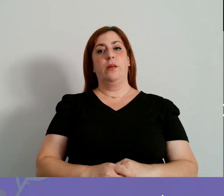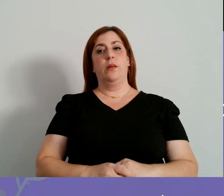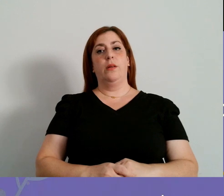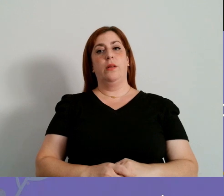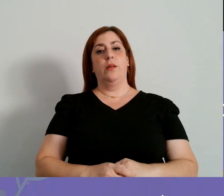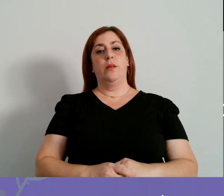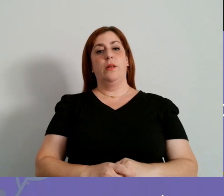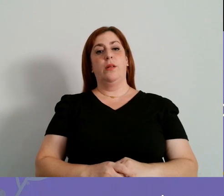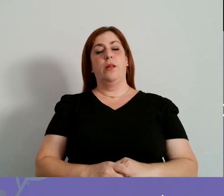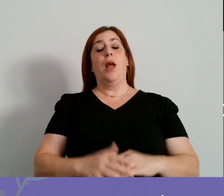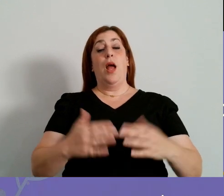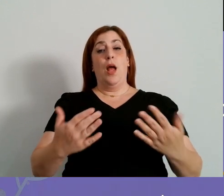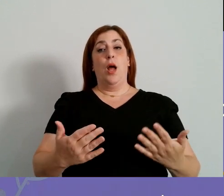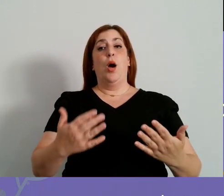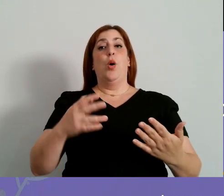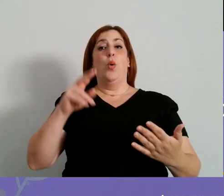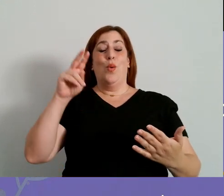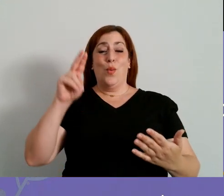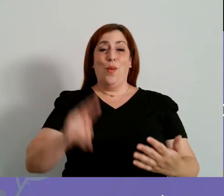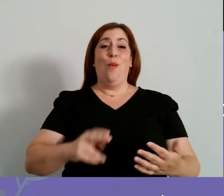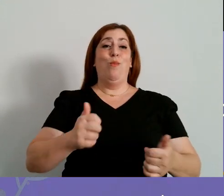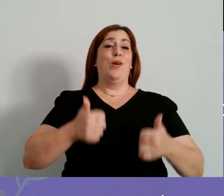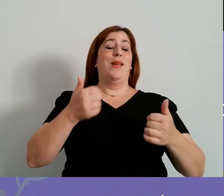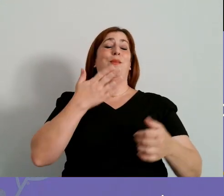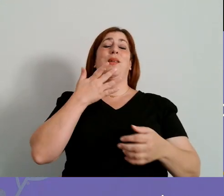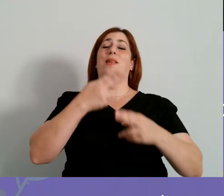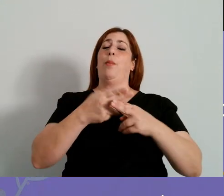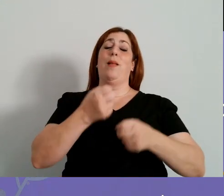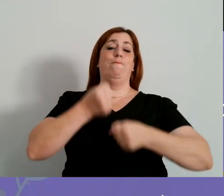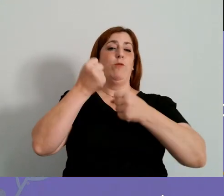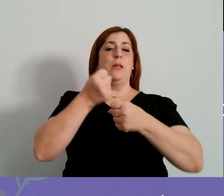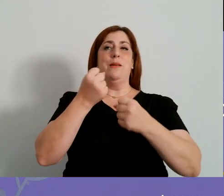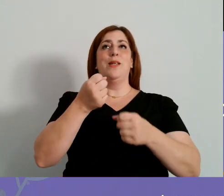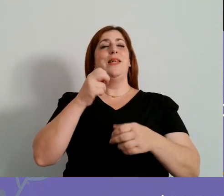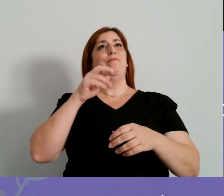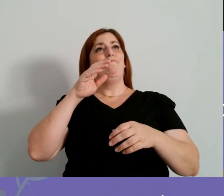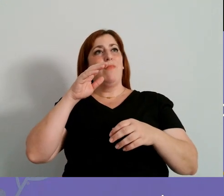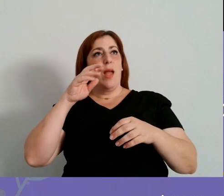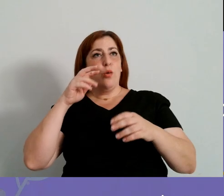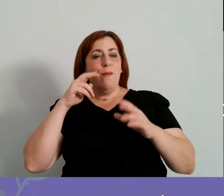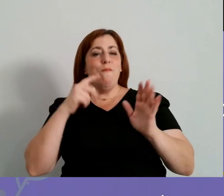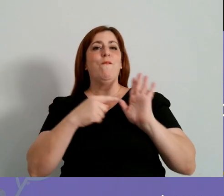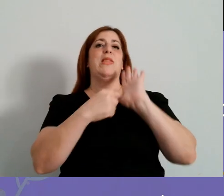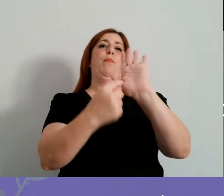Also be able to advocate and be visible wherever and whenever possible.